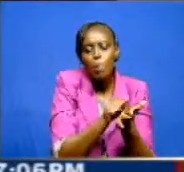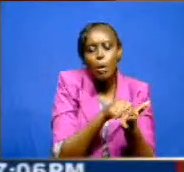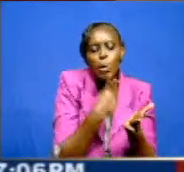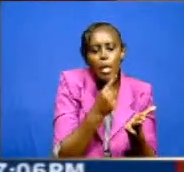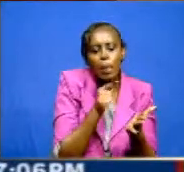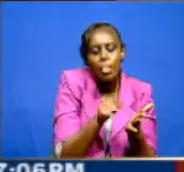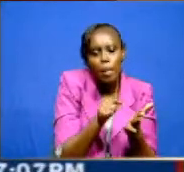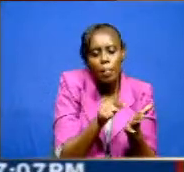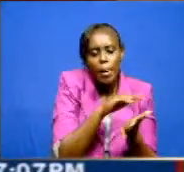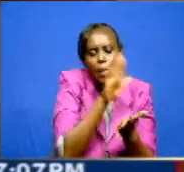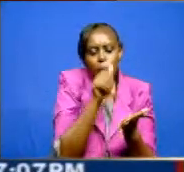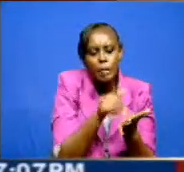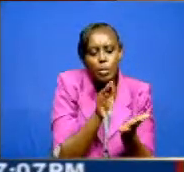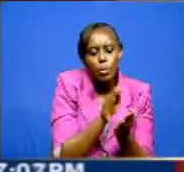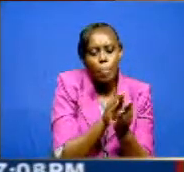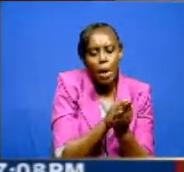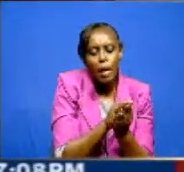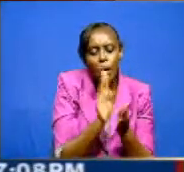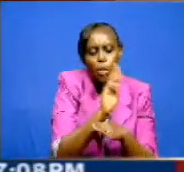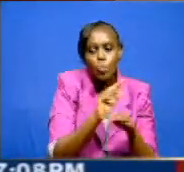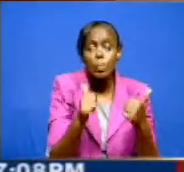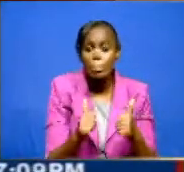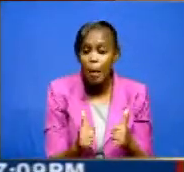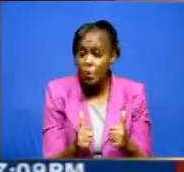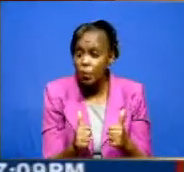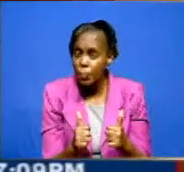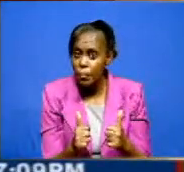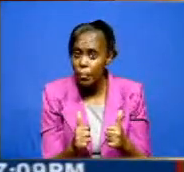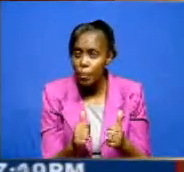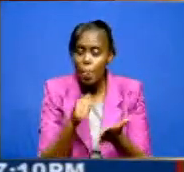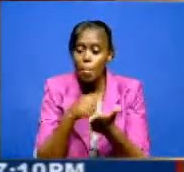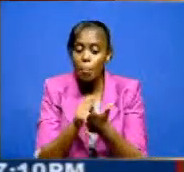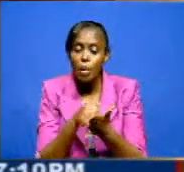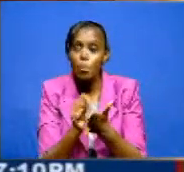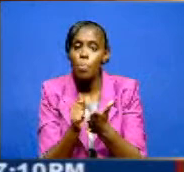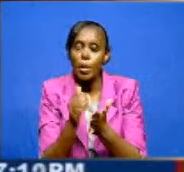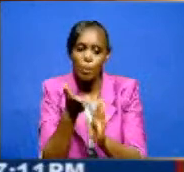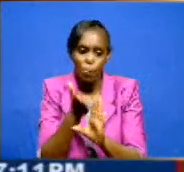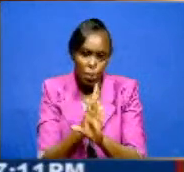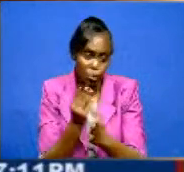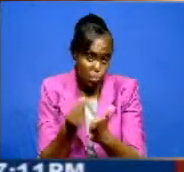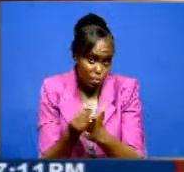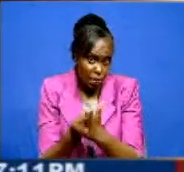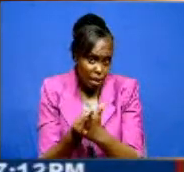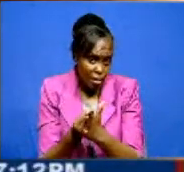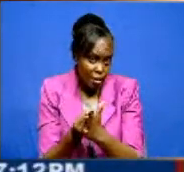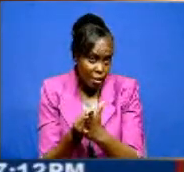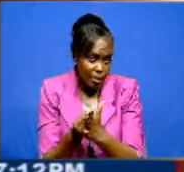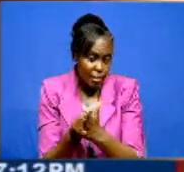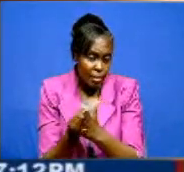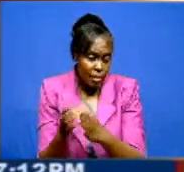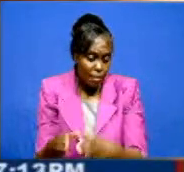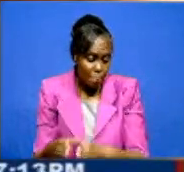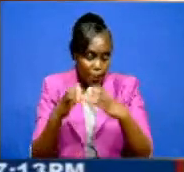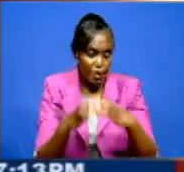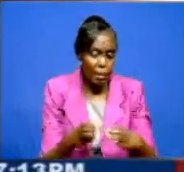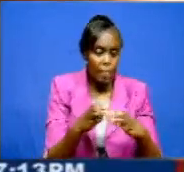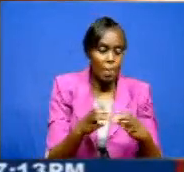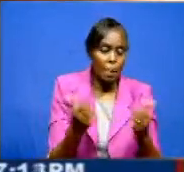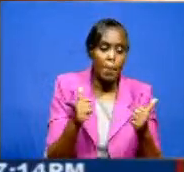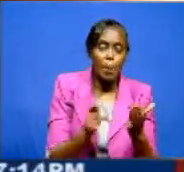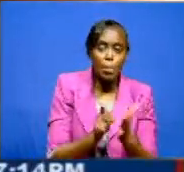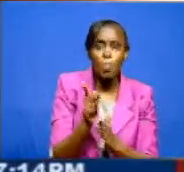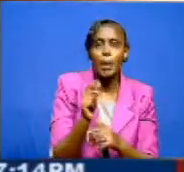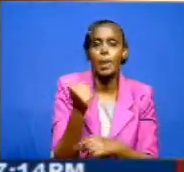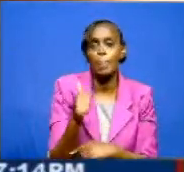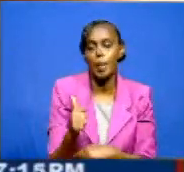in Central Bank has not been used. Because Makueni cannot withdraw that money in sacks when it's not due for payment or